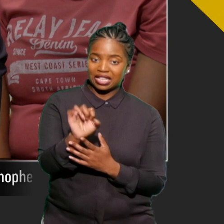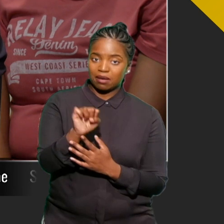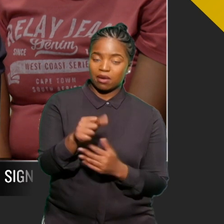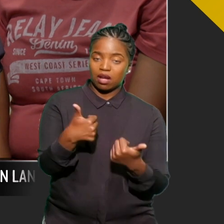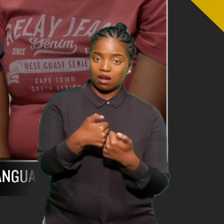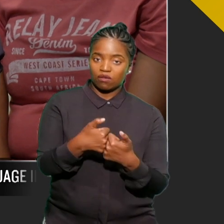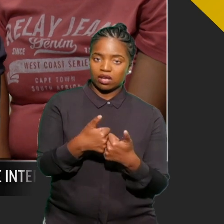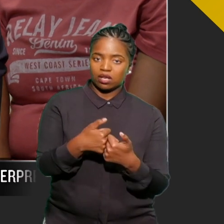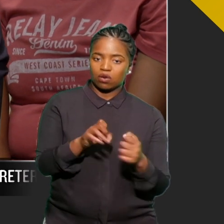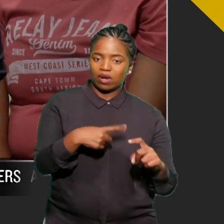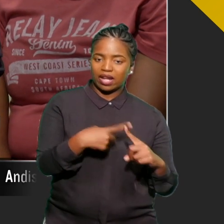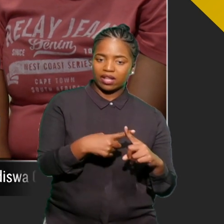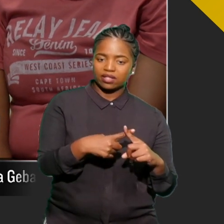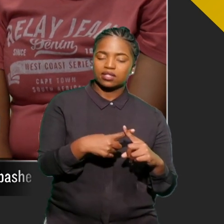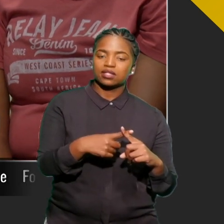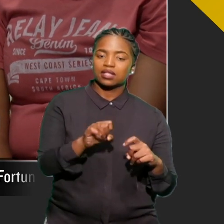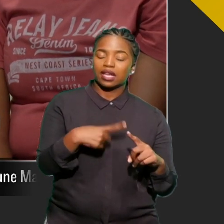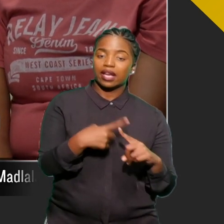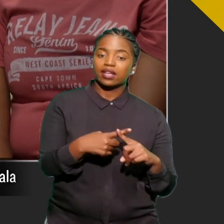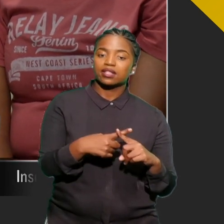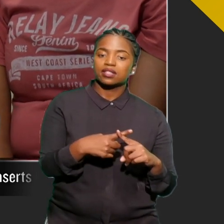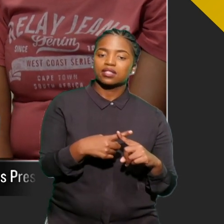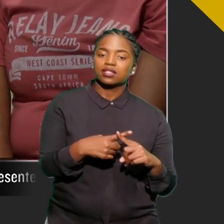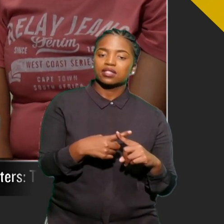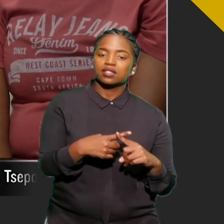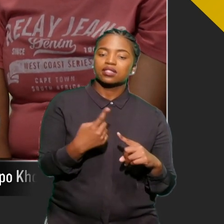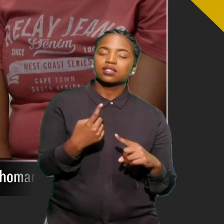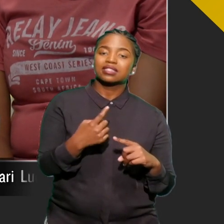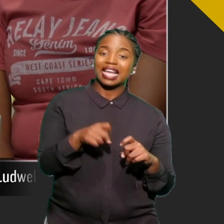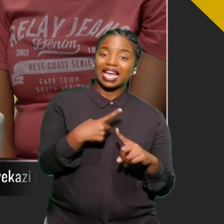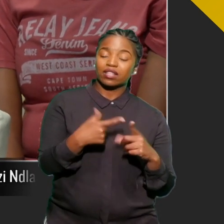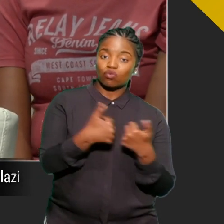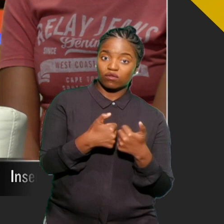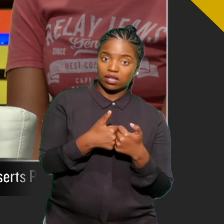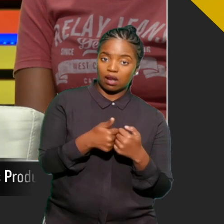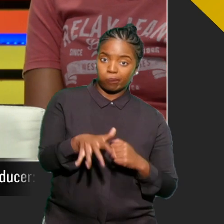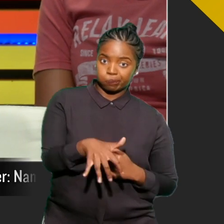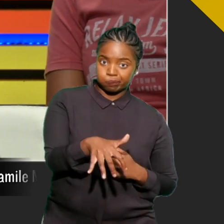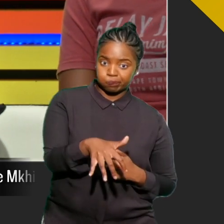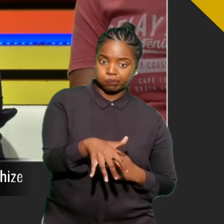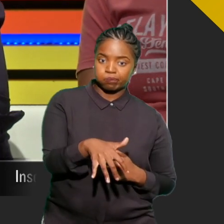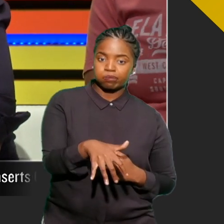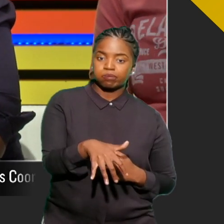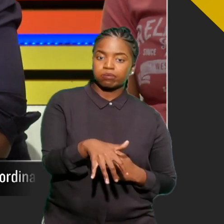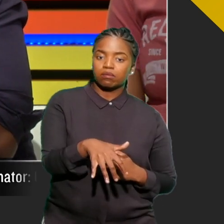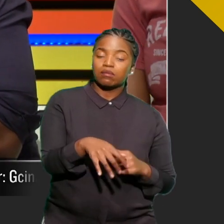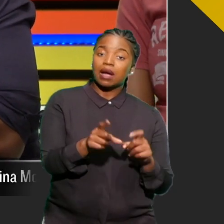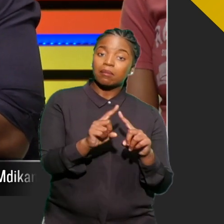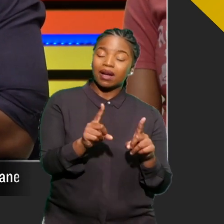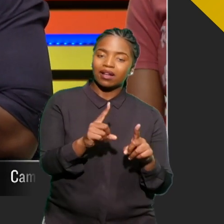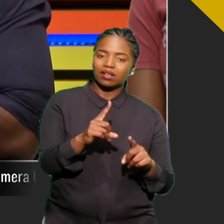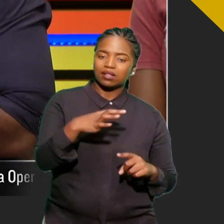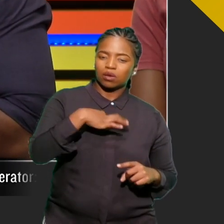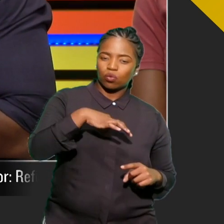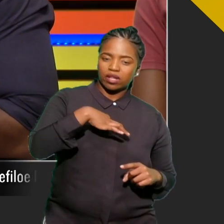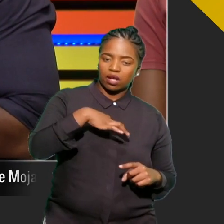girlfriend, ex-girlfriend, got pregnant. Yeah. Okay, so yeah, my girlfriend got pregnant, and then but then she was too young.